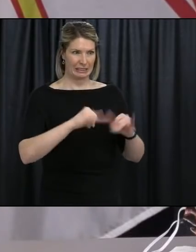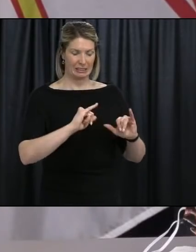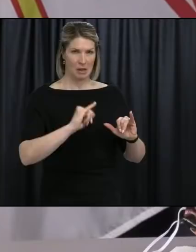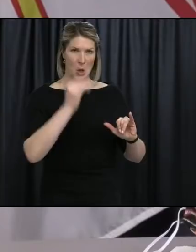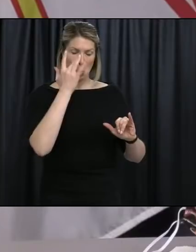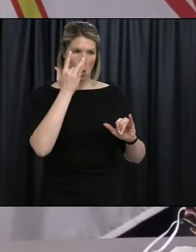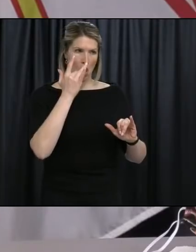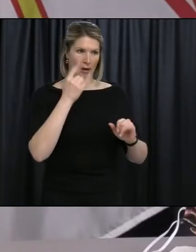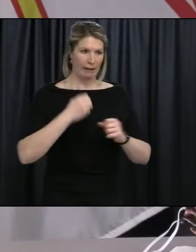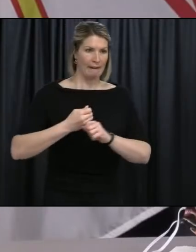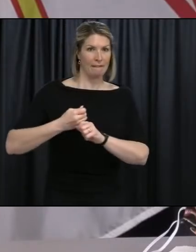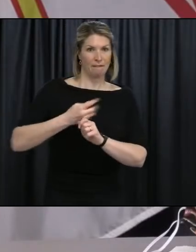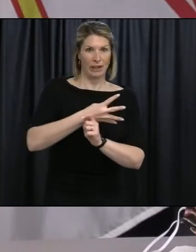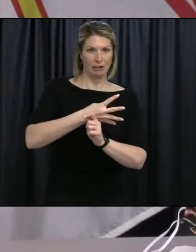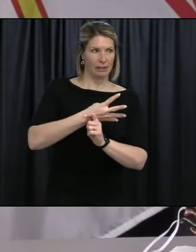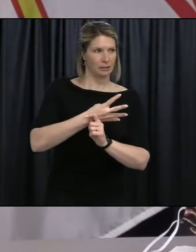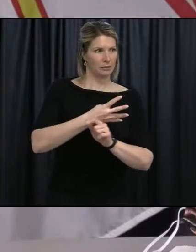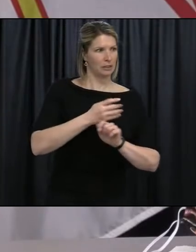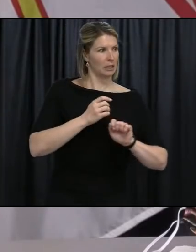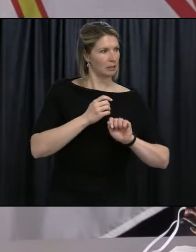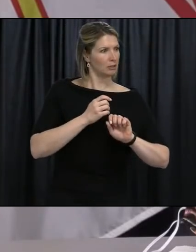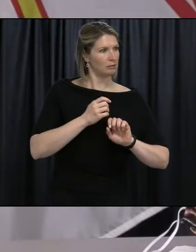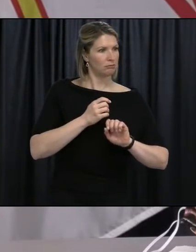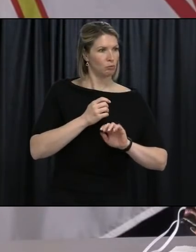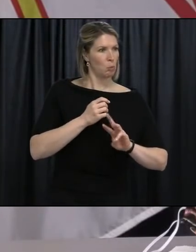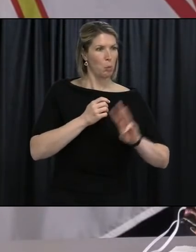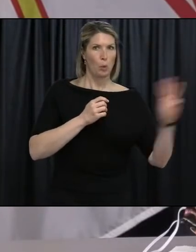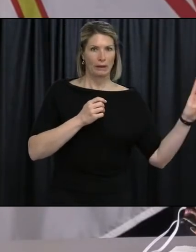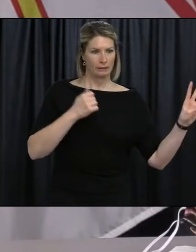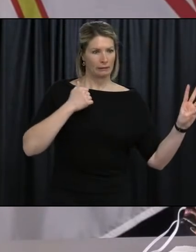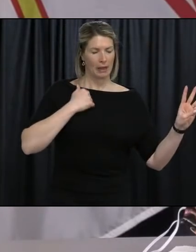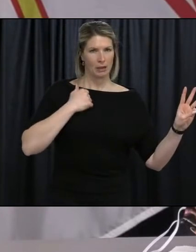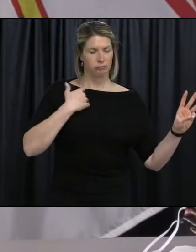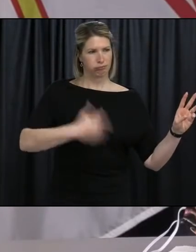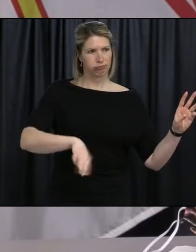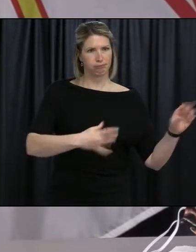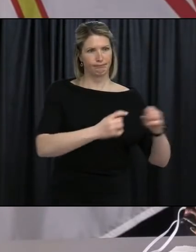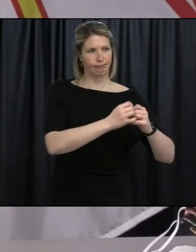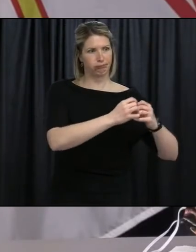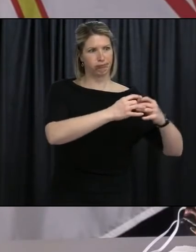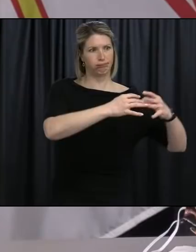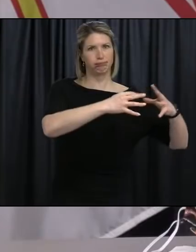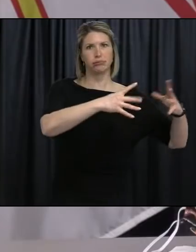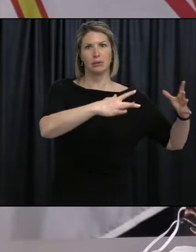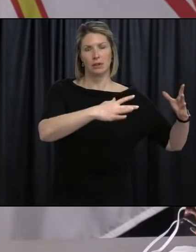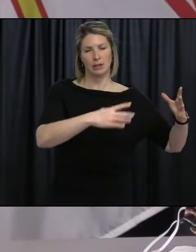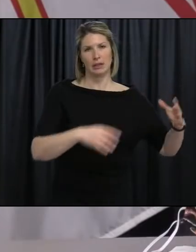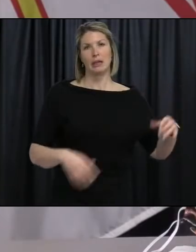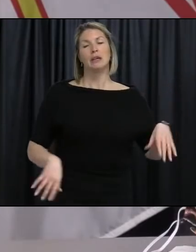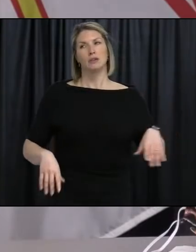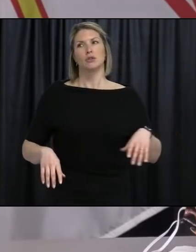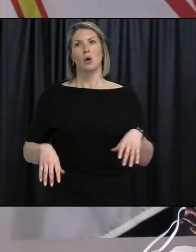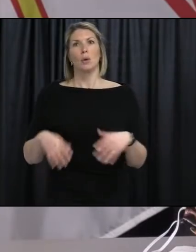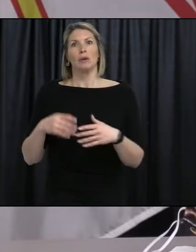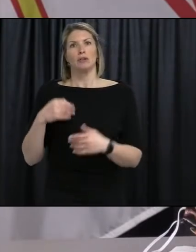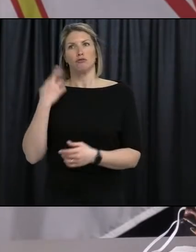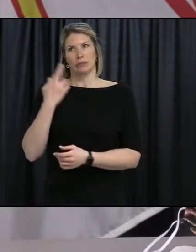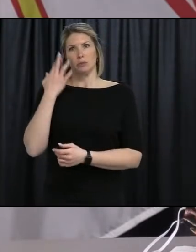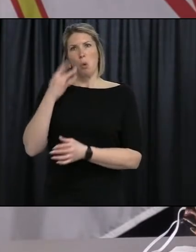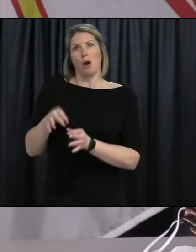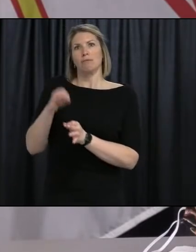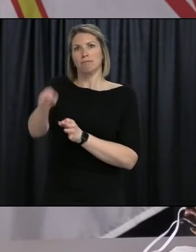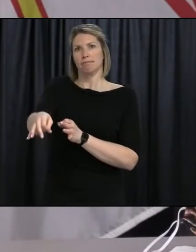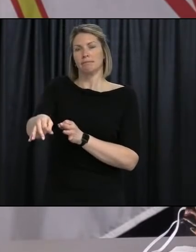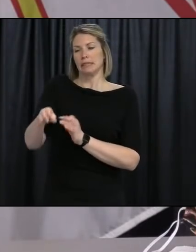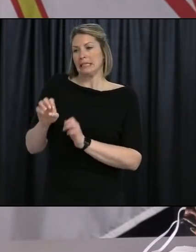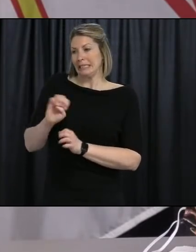Peter, this we'll always evaluate the evidence as it evolves, and that includes our own local evidence, but also adjacent